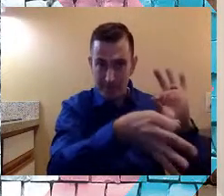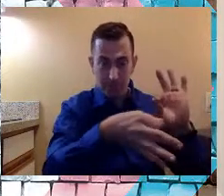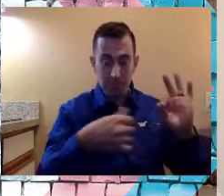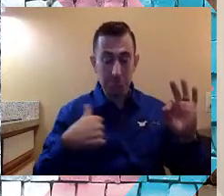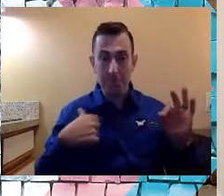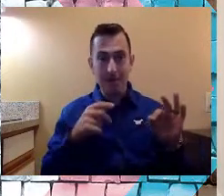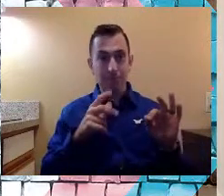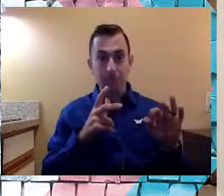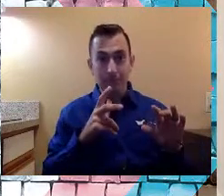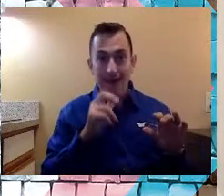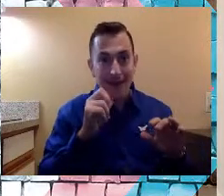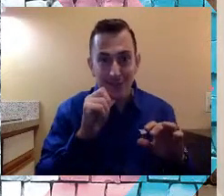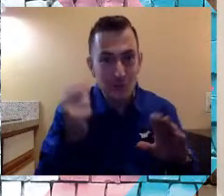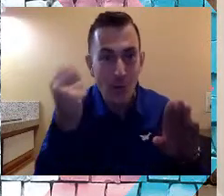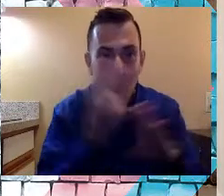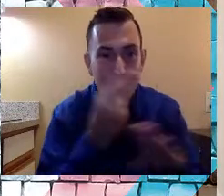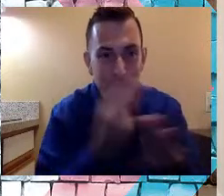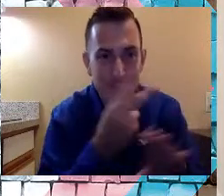even cut it.